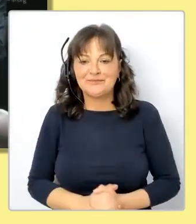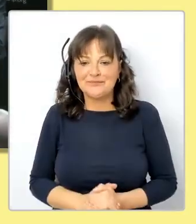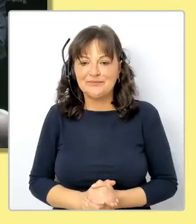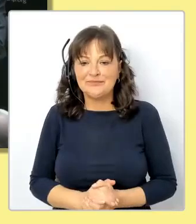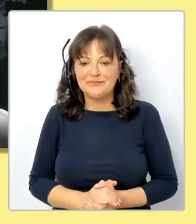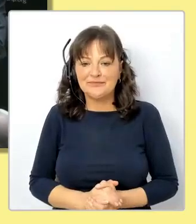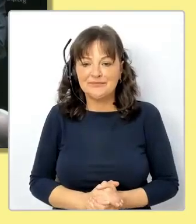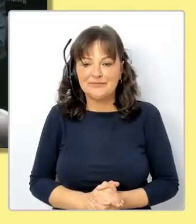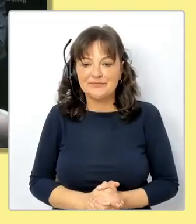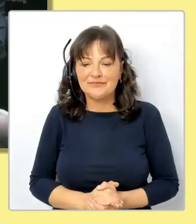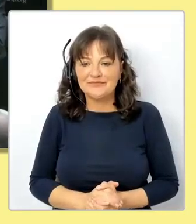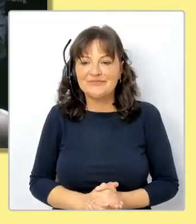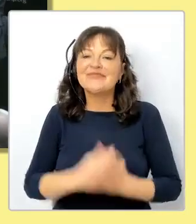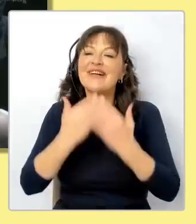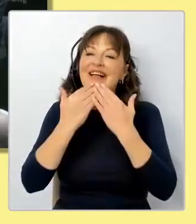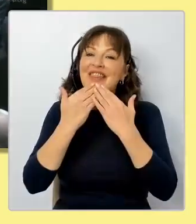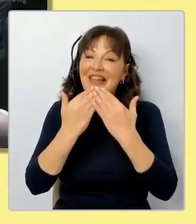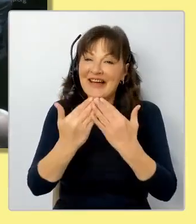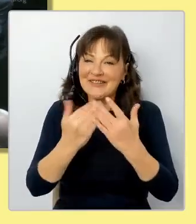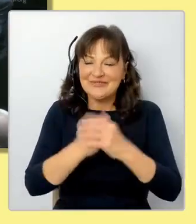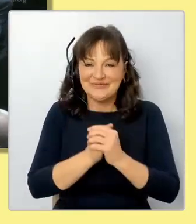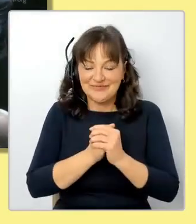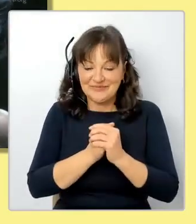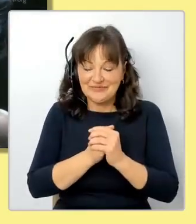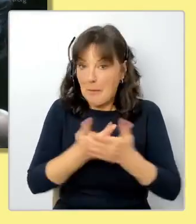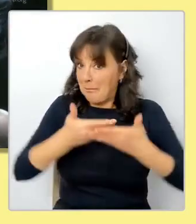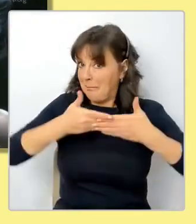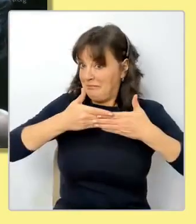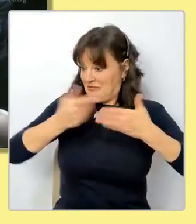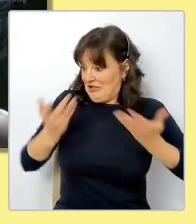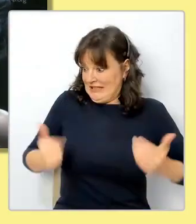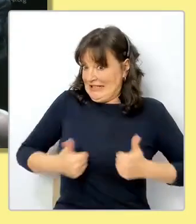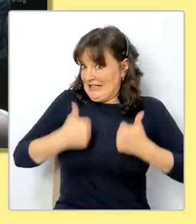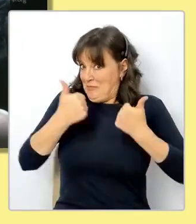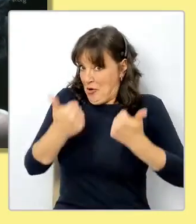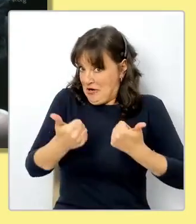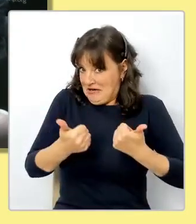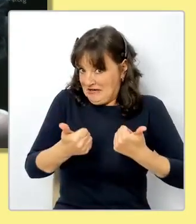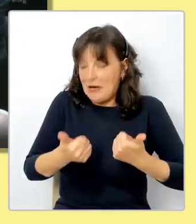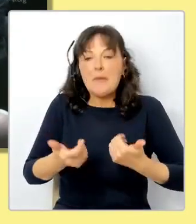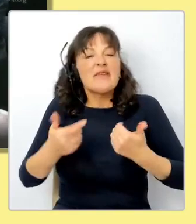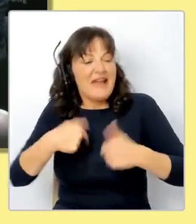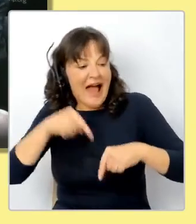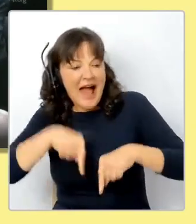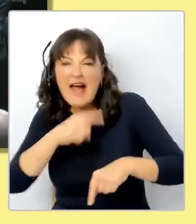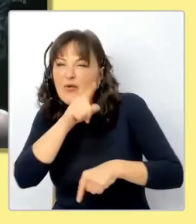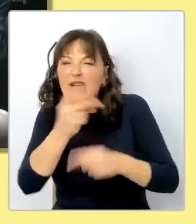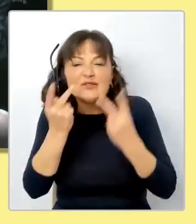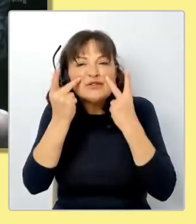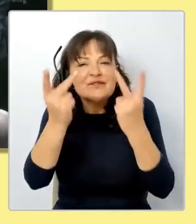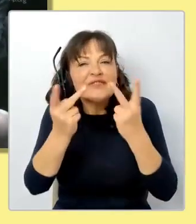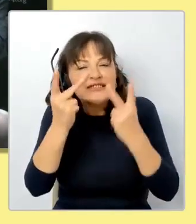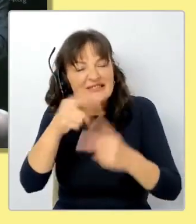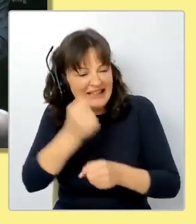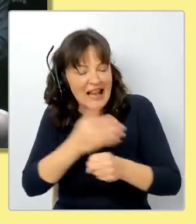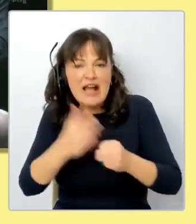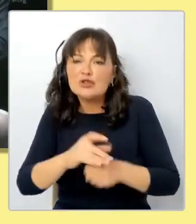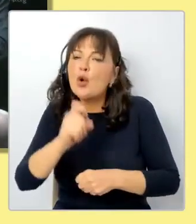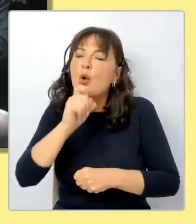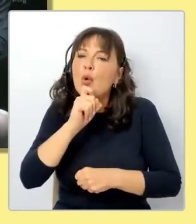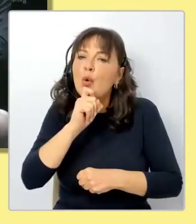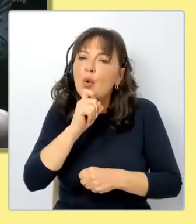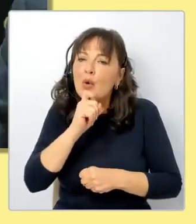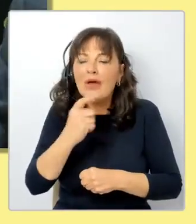Thank you. So this morning, before I came to this Hustings, I did a quick visit in Glasgow. So I went to see Who Cares Scotland. So